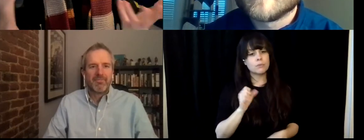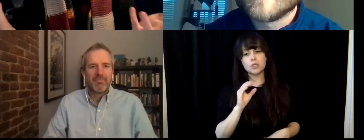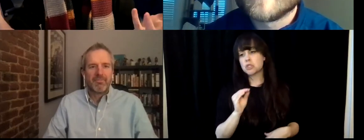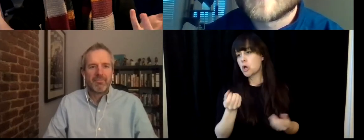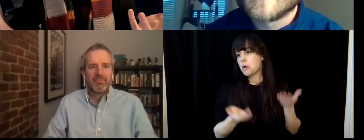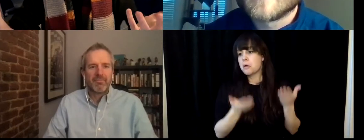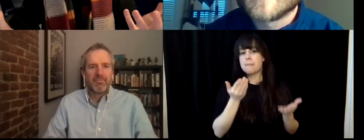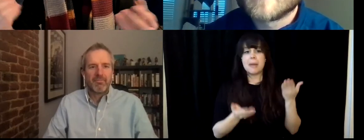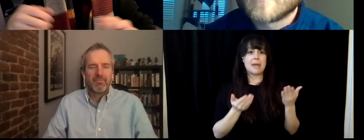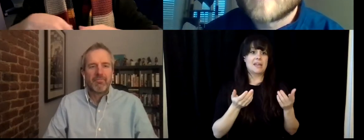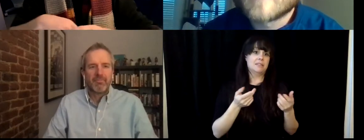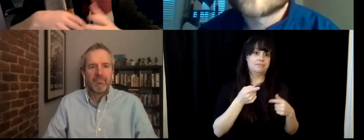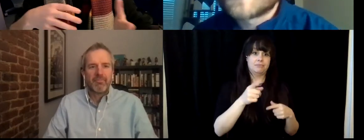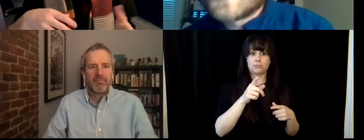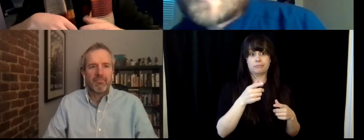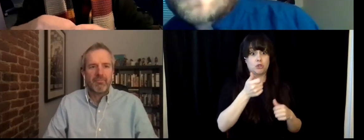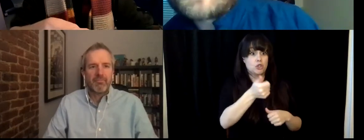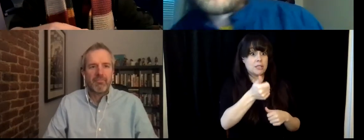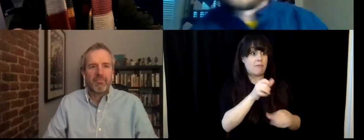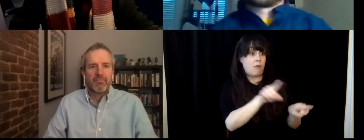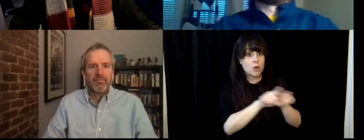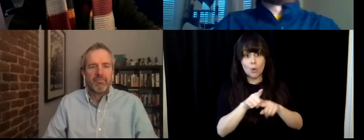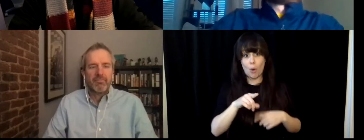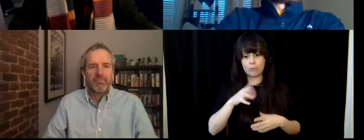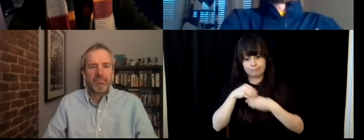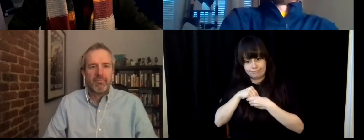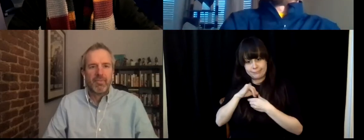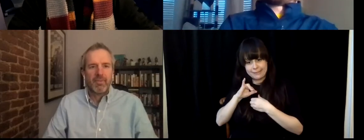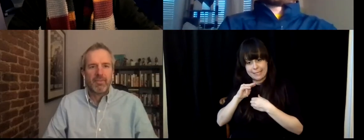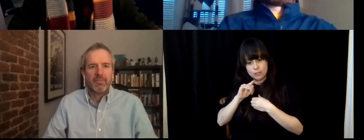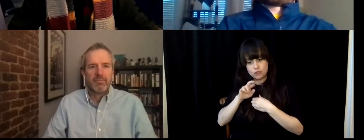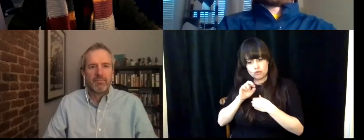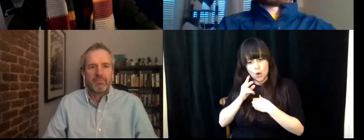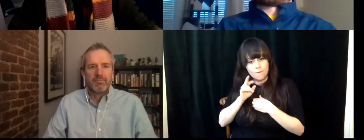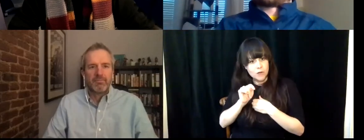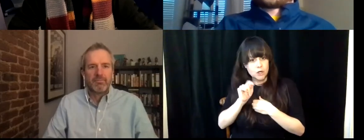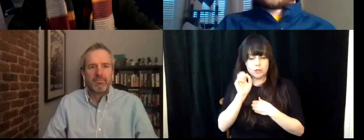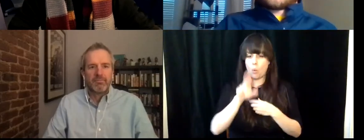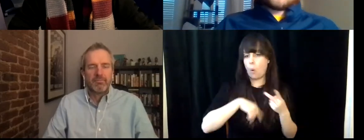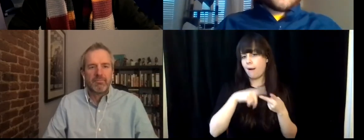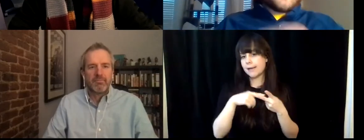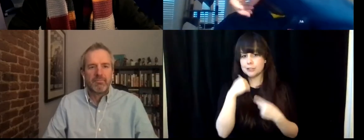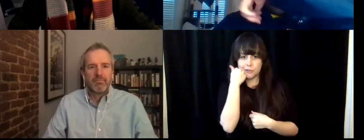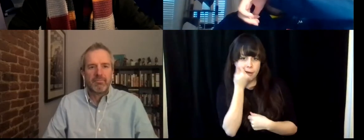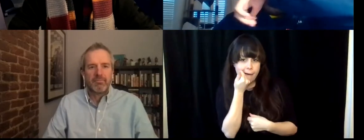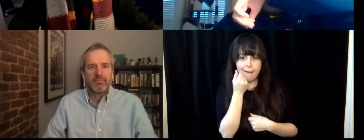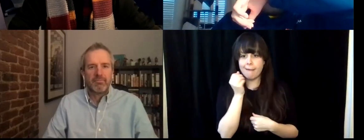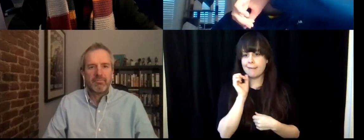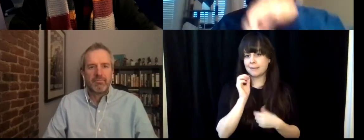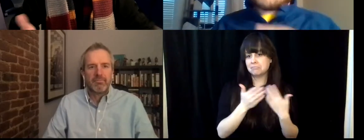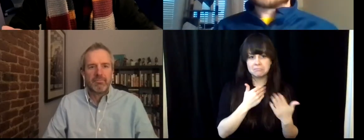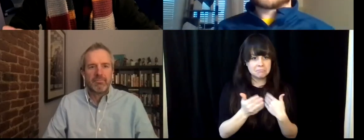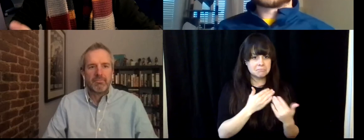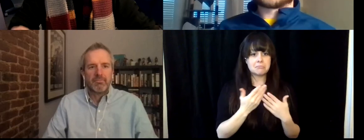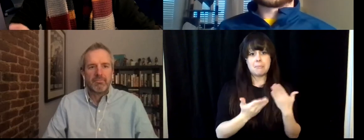me being an introvert or shy, or, maybe there's tools or adaptive things that we need to use,